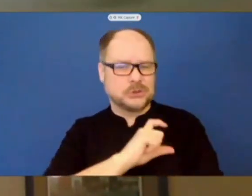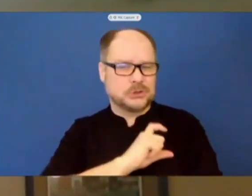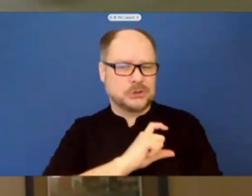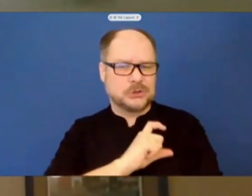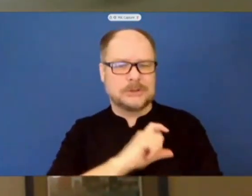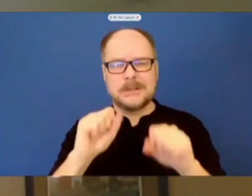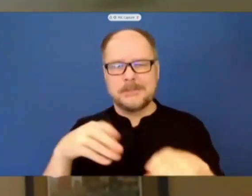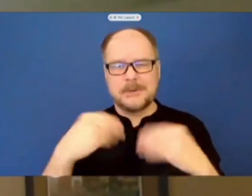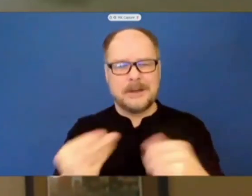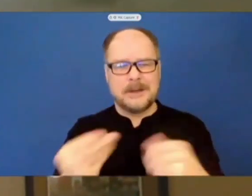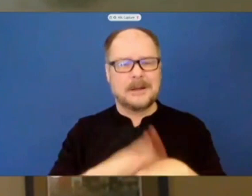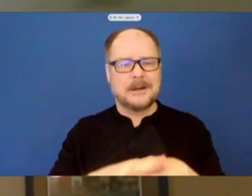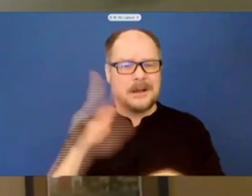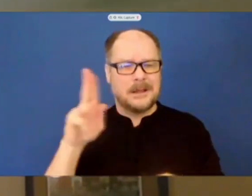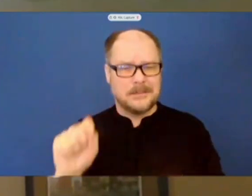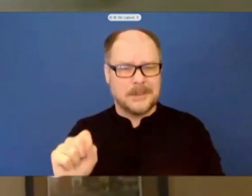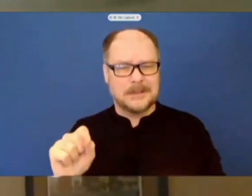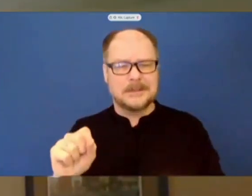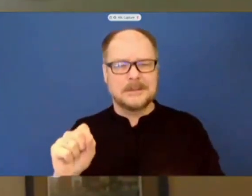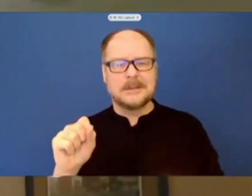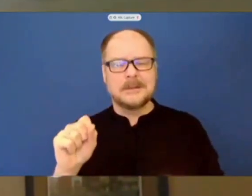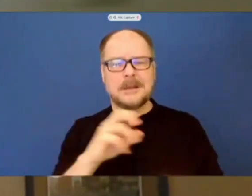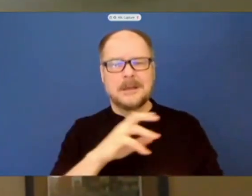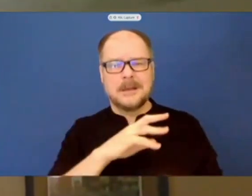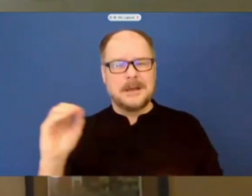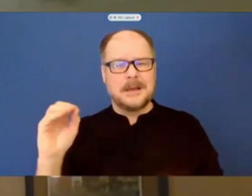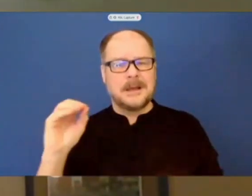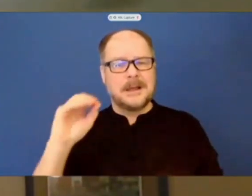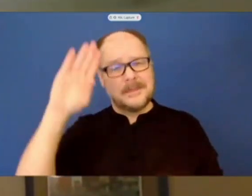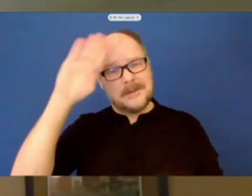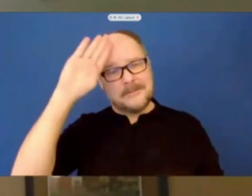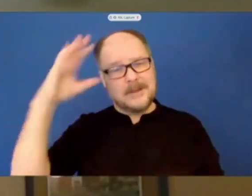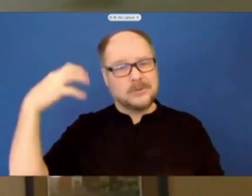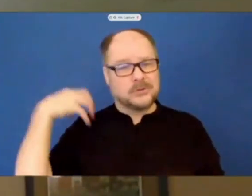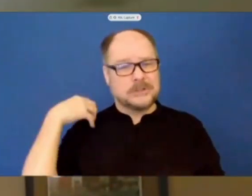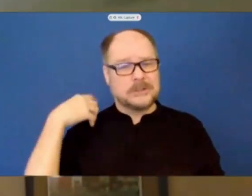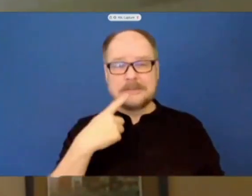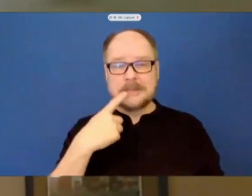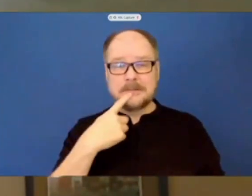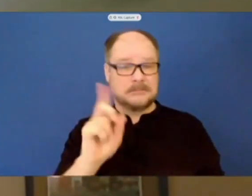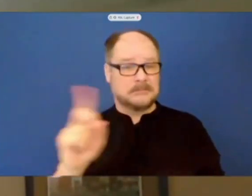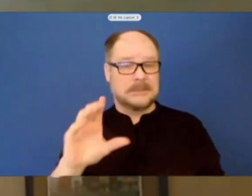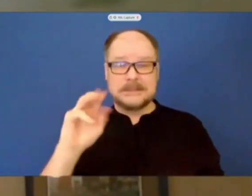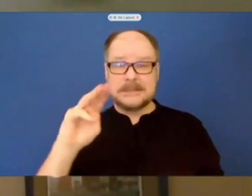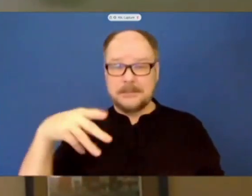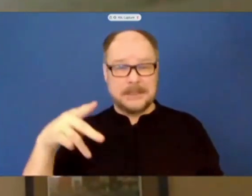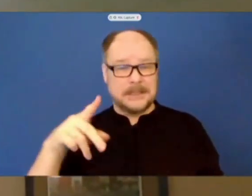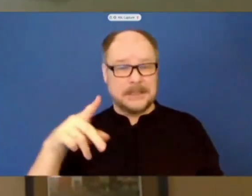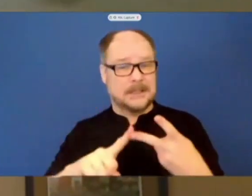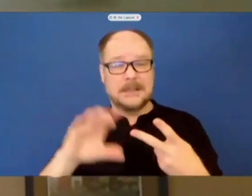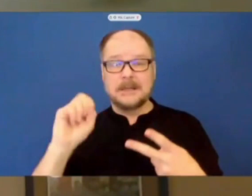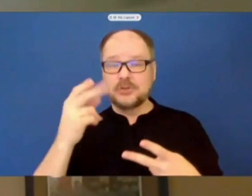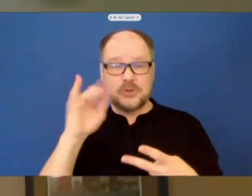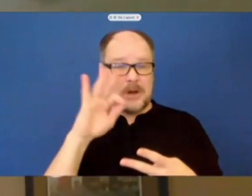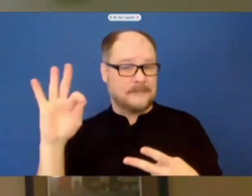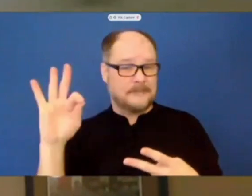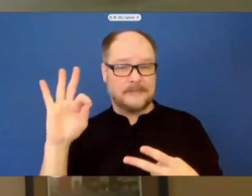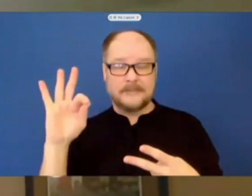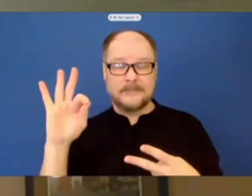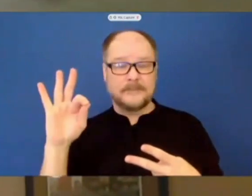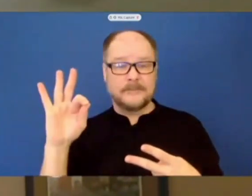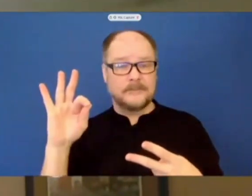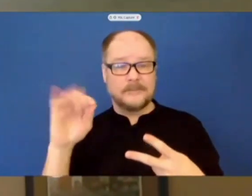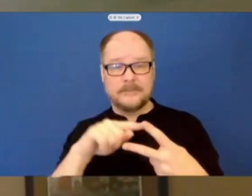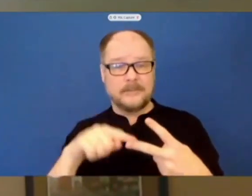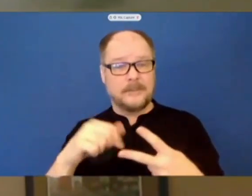the buses. But the fire chief said, well, it's not going to be CMPD and it's not going to be the sheriff. But then put it